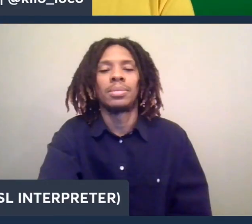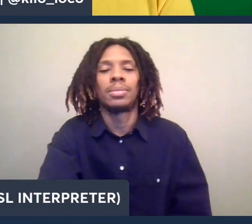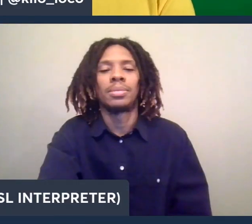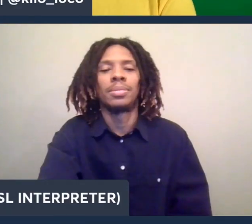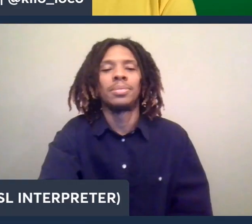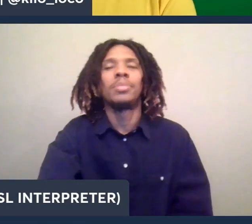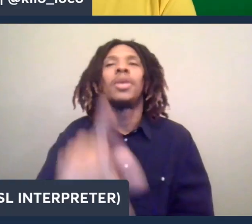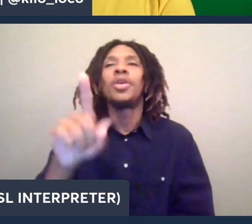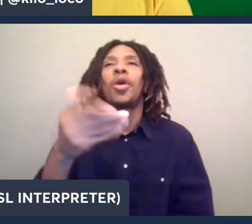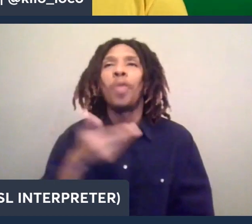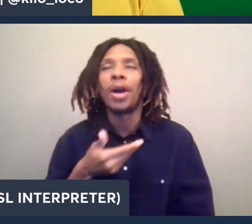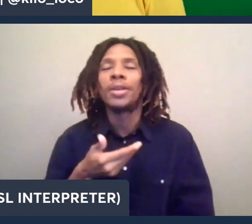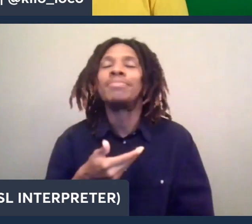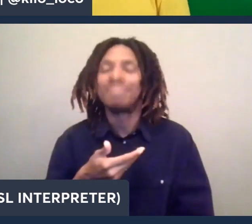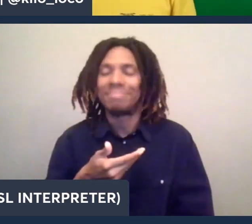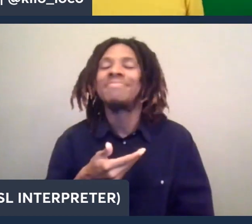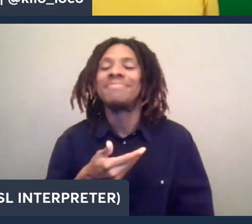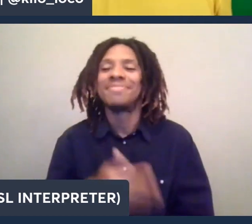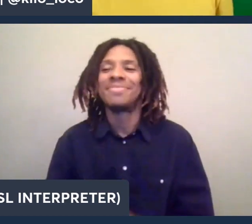You're welcome. The perfect alarm.